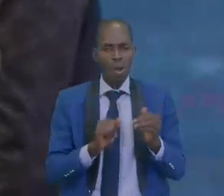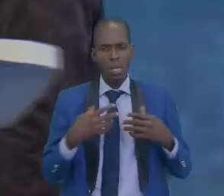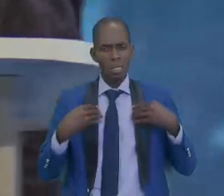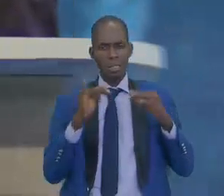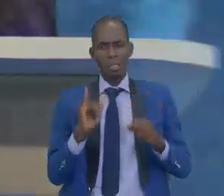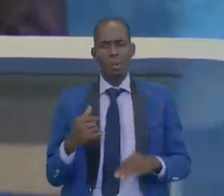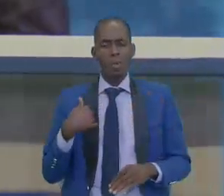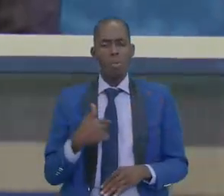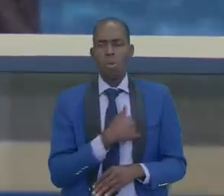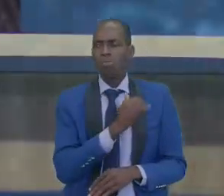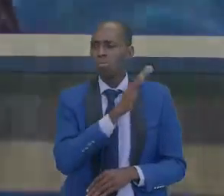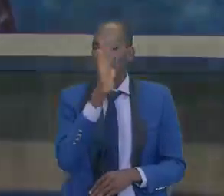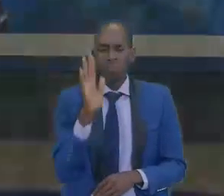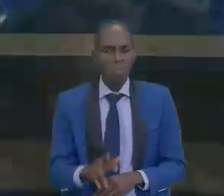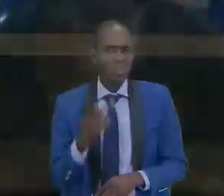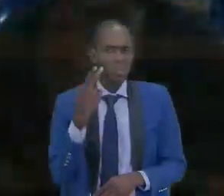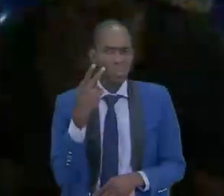it on this fashion.